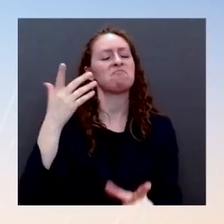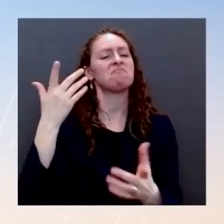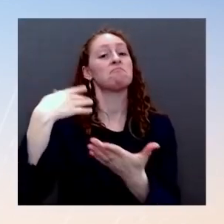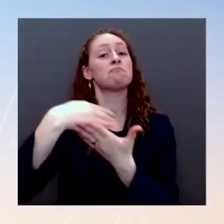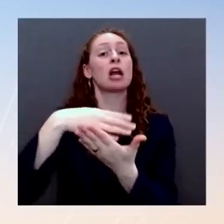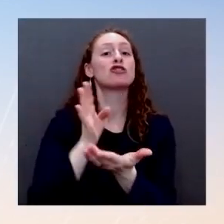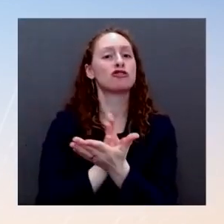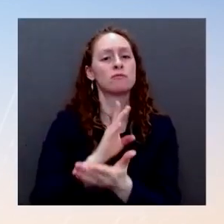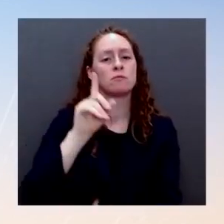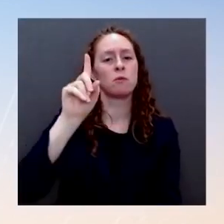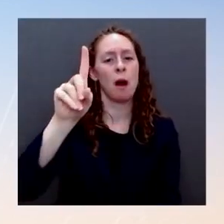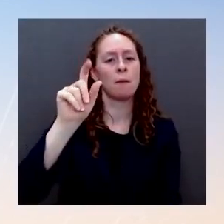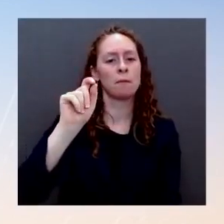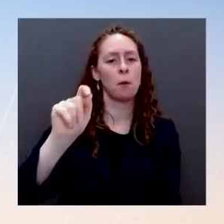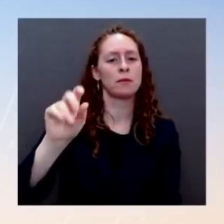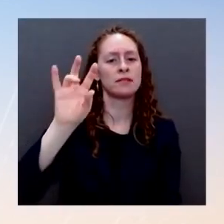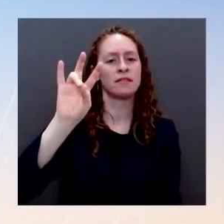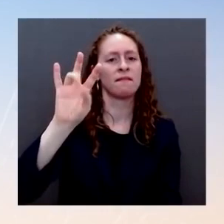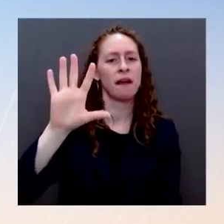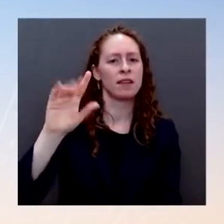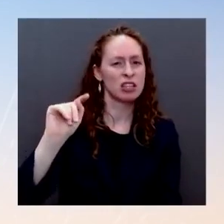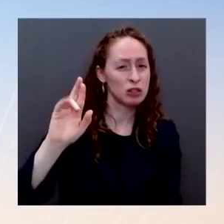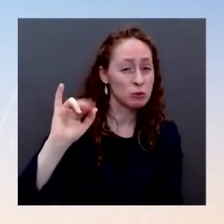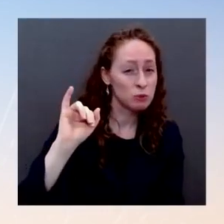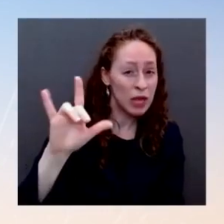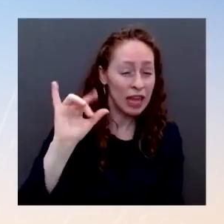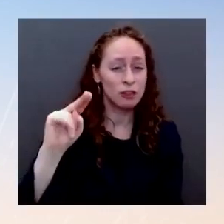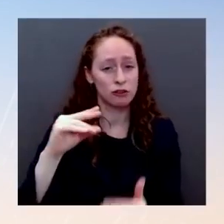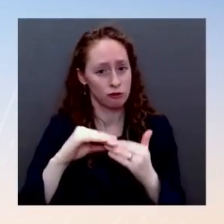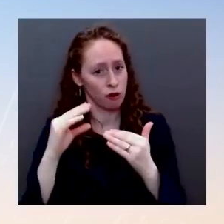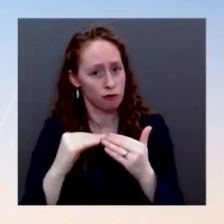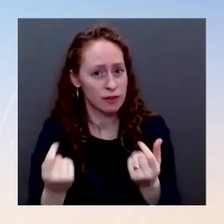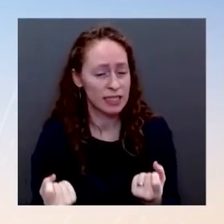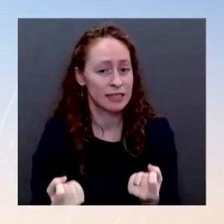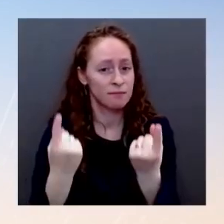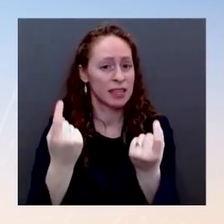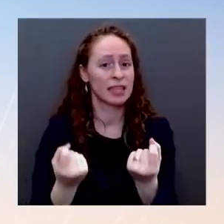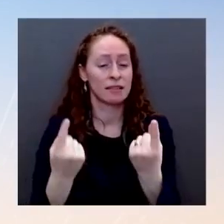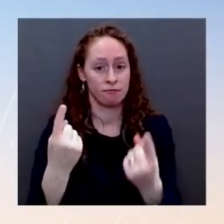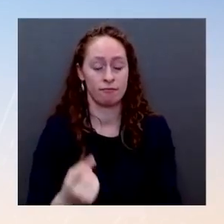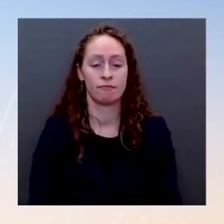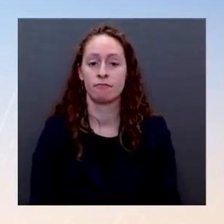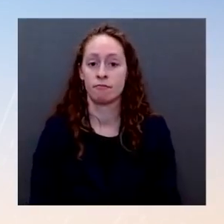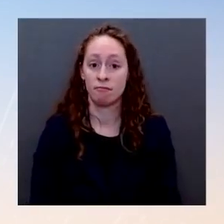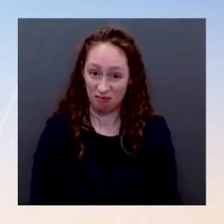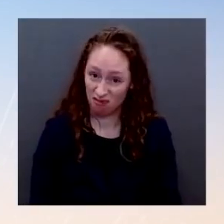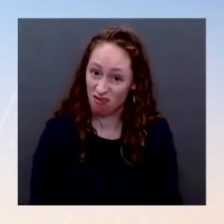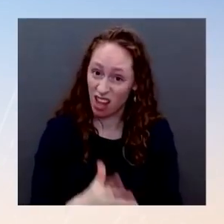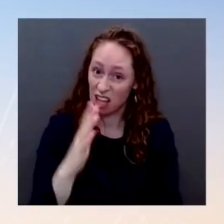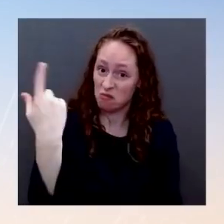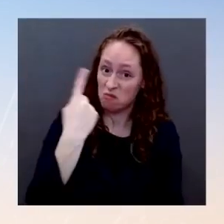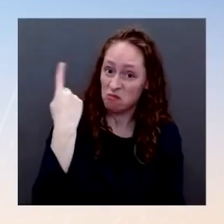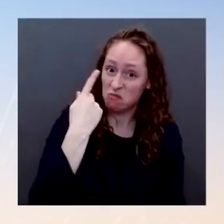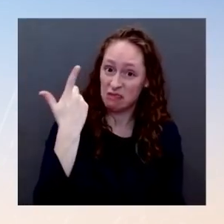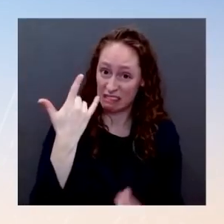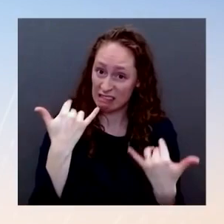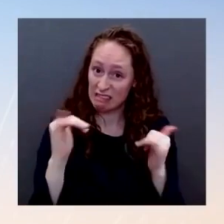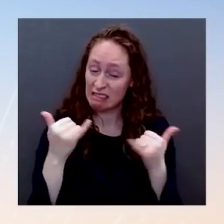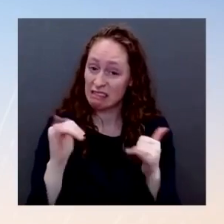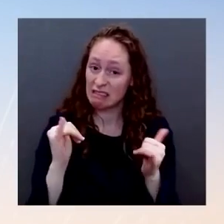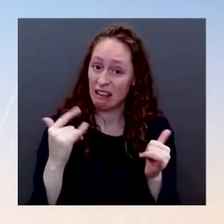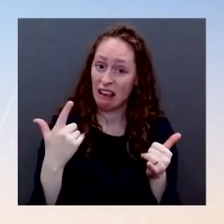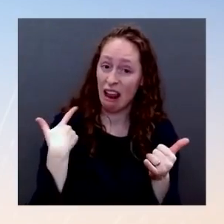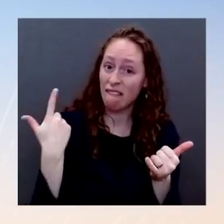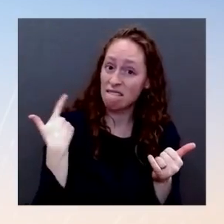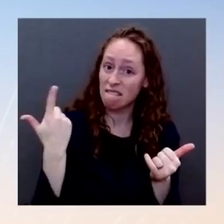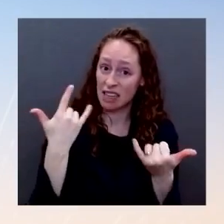To your knowledge, is that still available as a fallback position? I'm just not going to get into private discussions or conversations with any